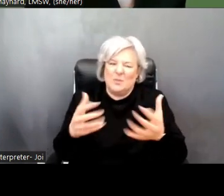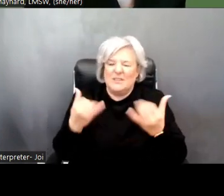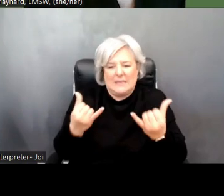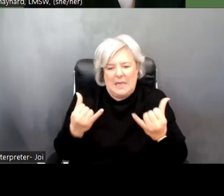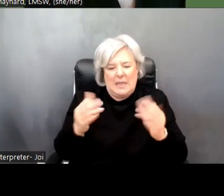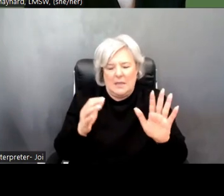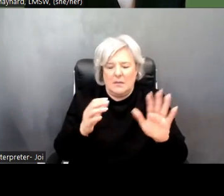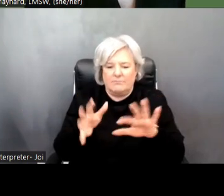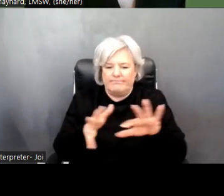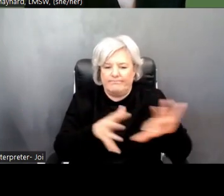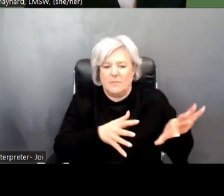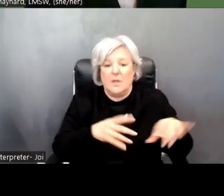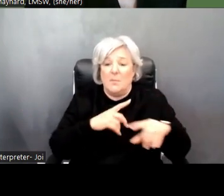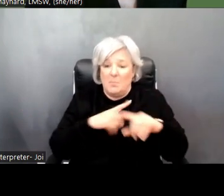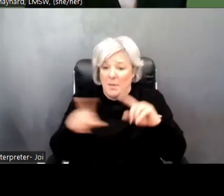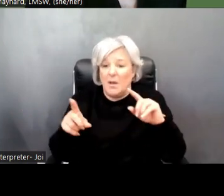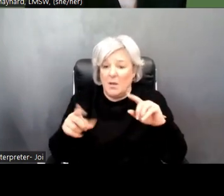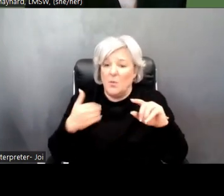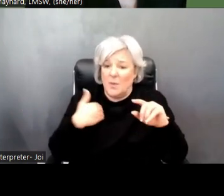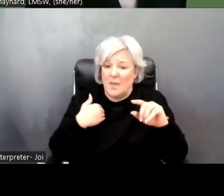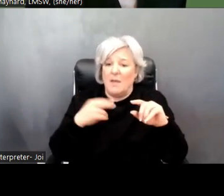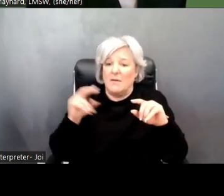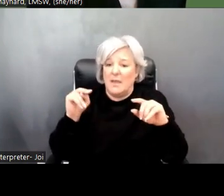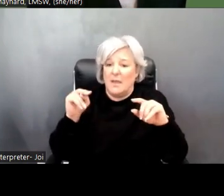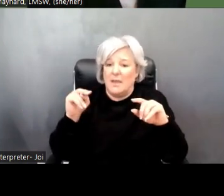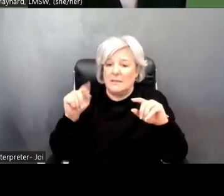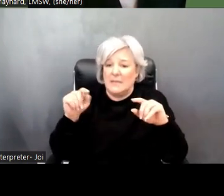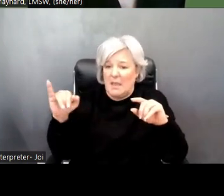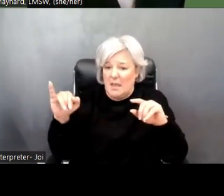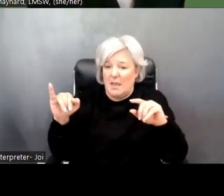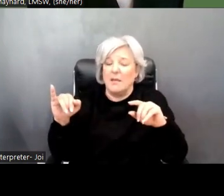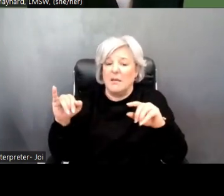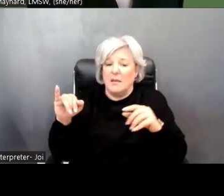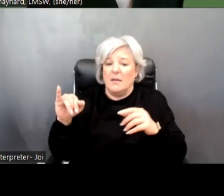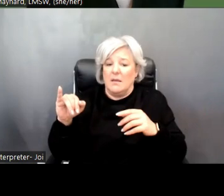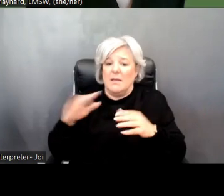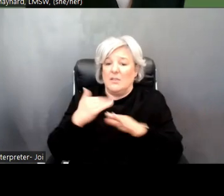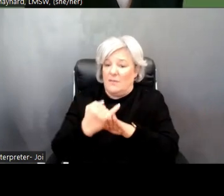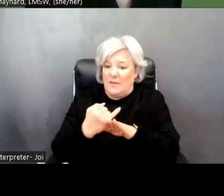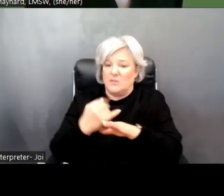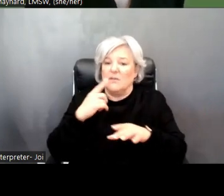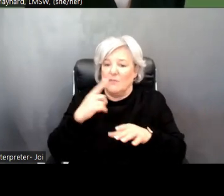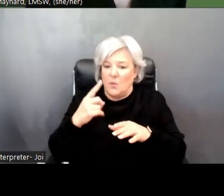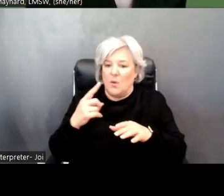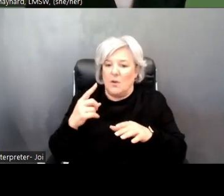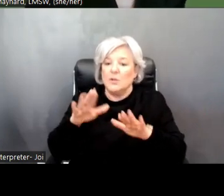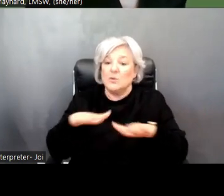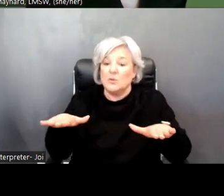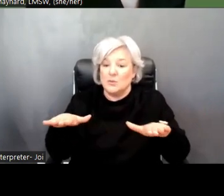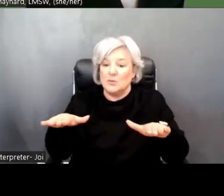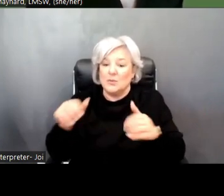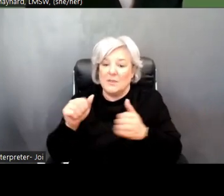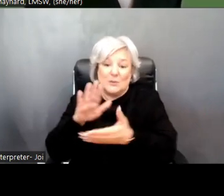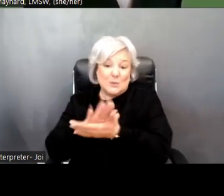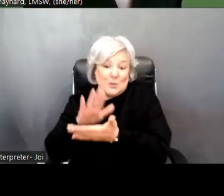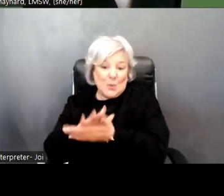but we do have an NTI version for school-based mental health professionals. And again, it's free